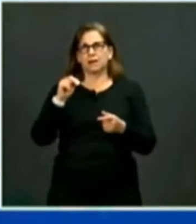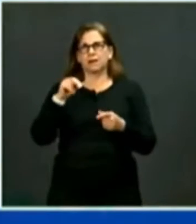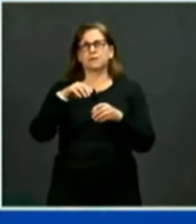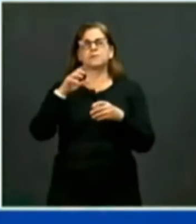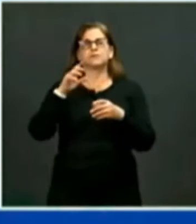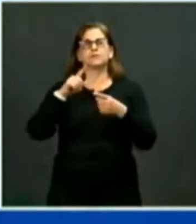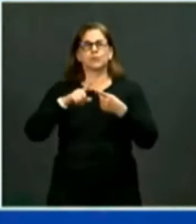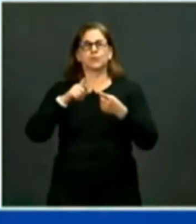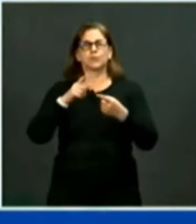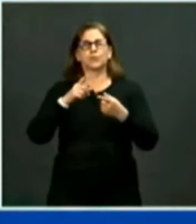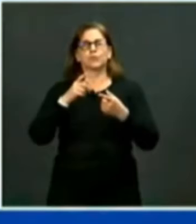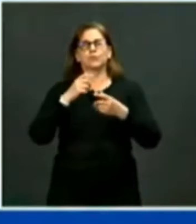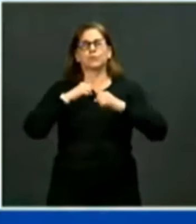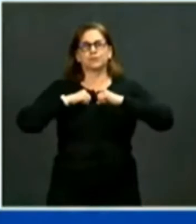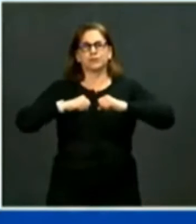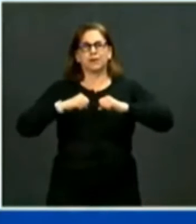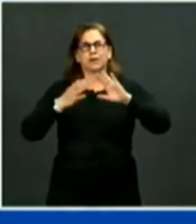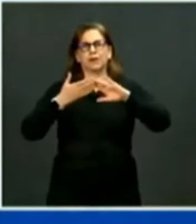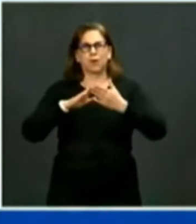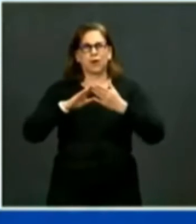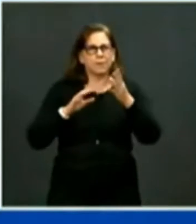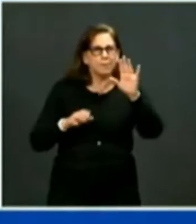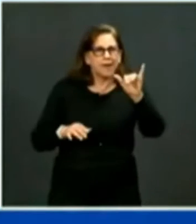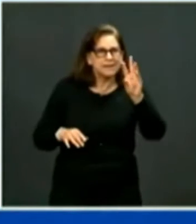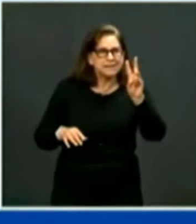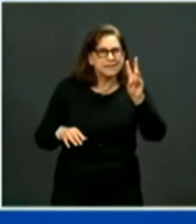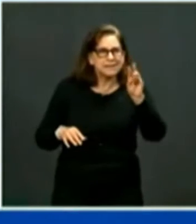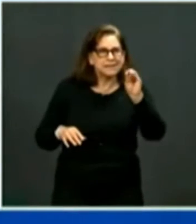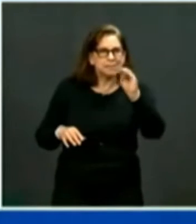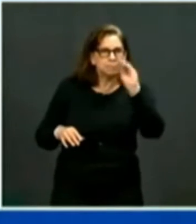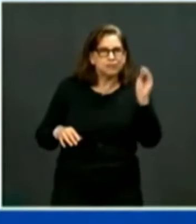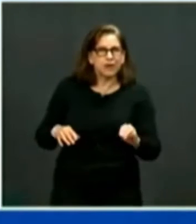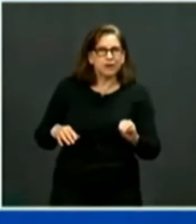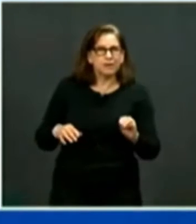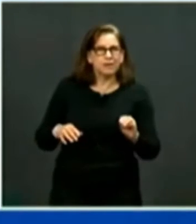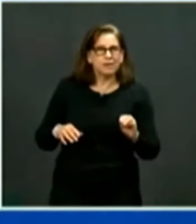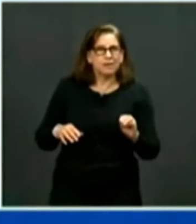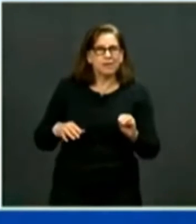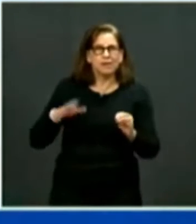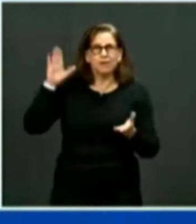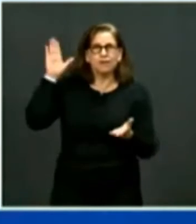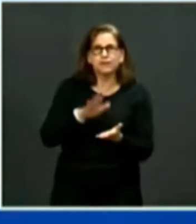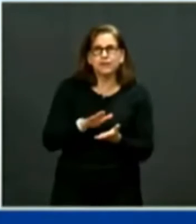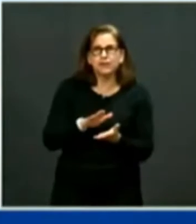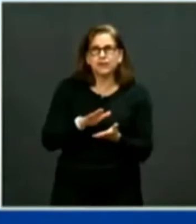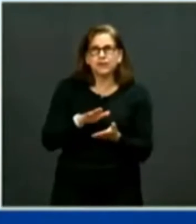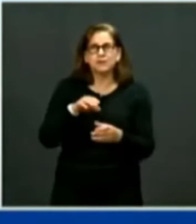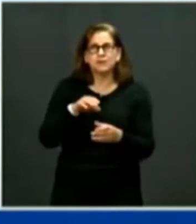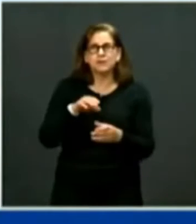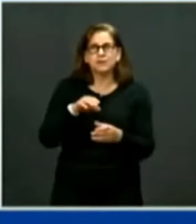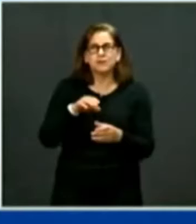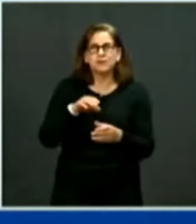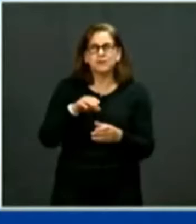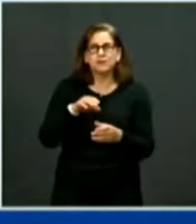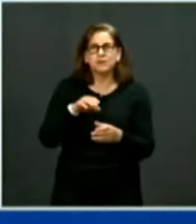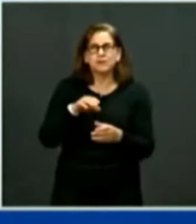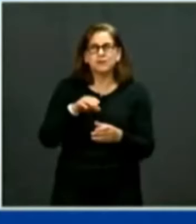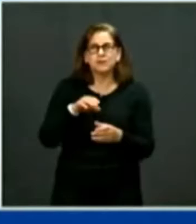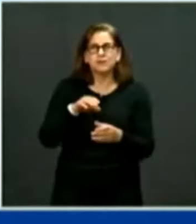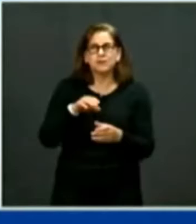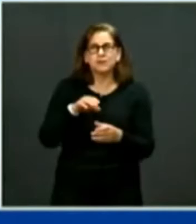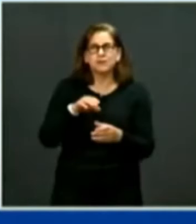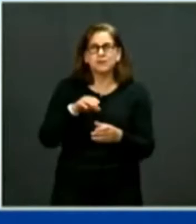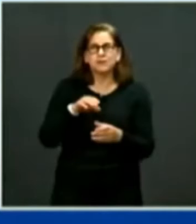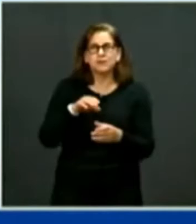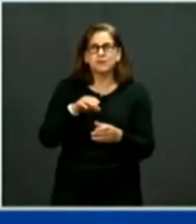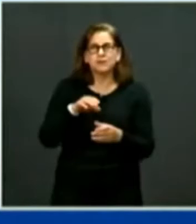urban communities. But many of these have been badly underfunded or not funded at all of late. Now, who did that,